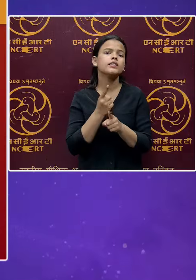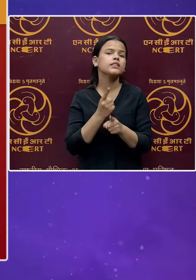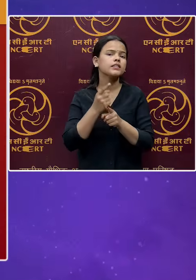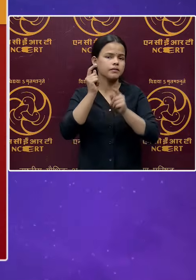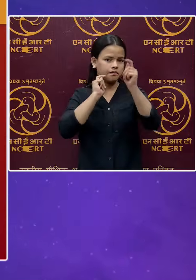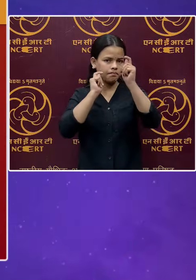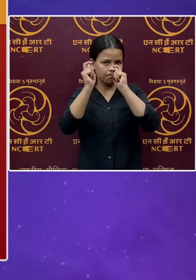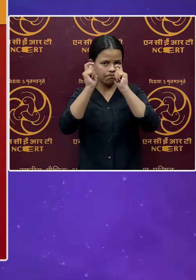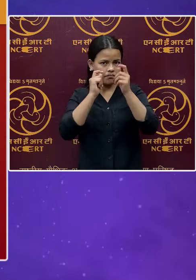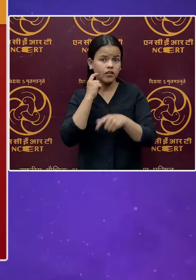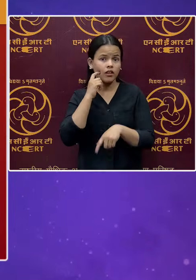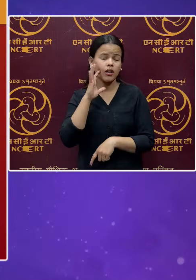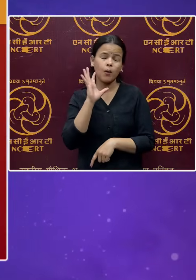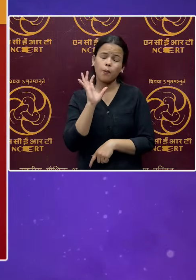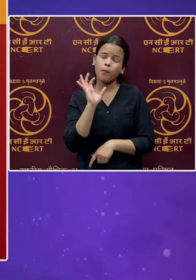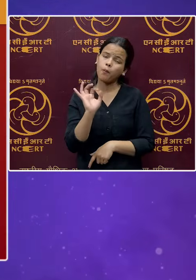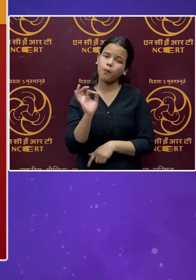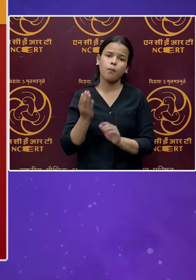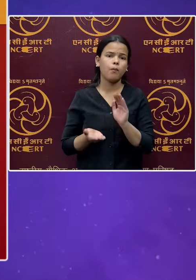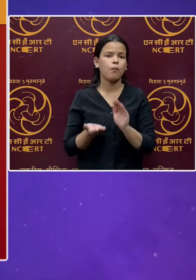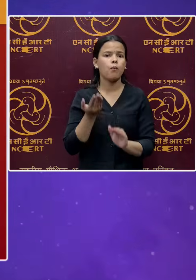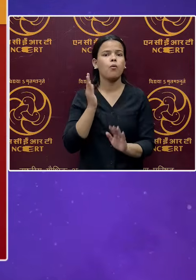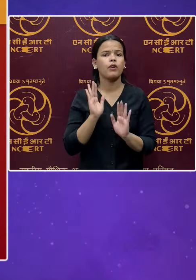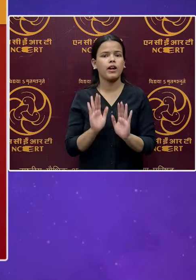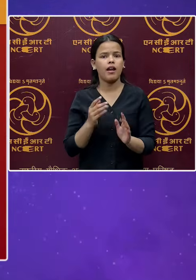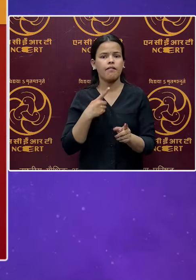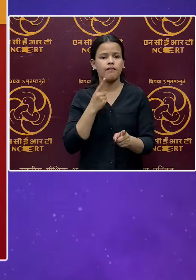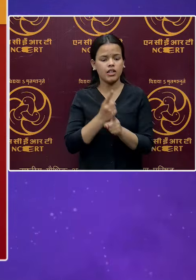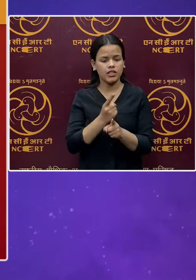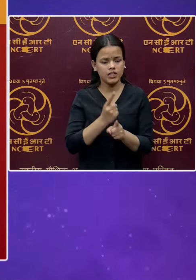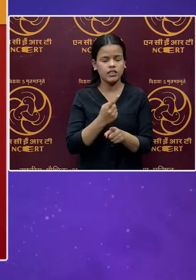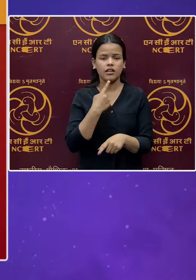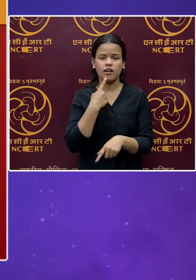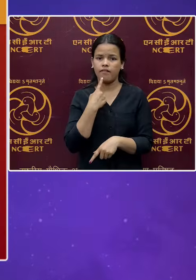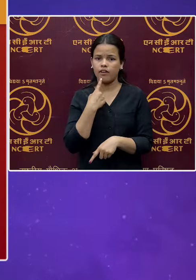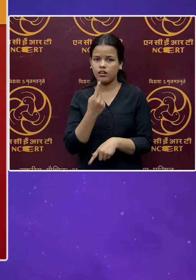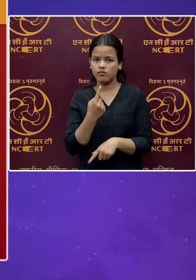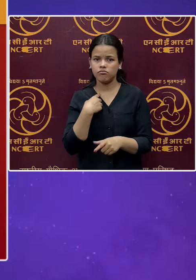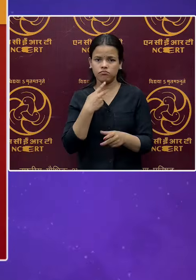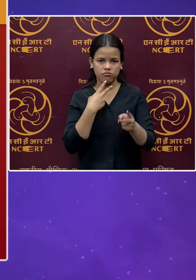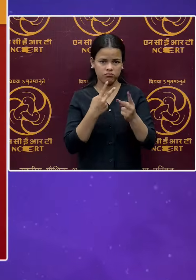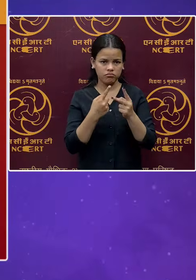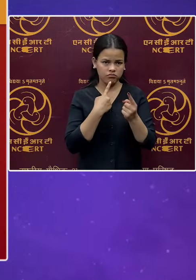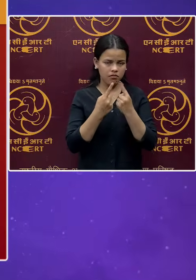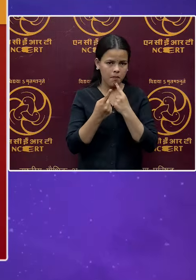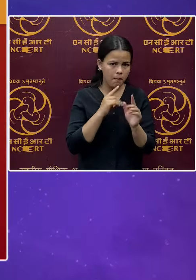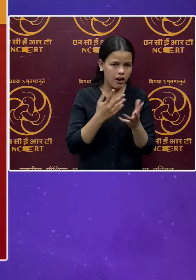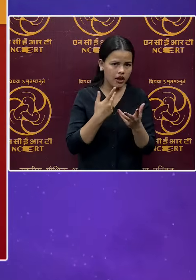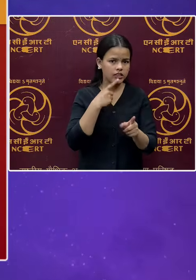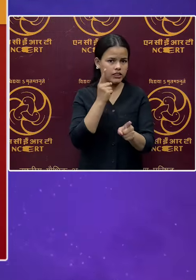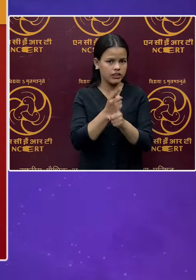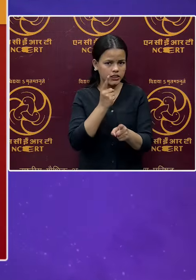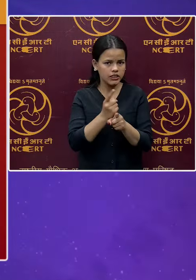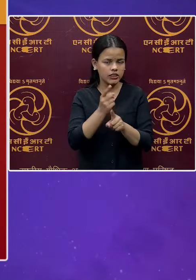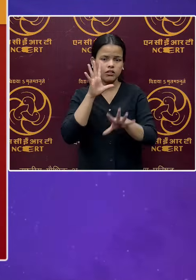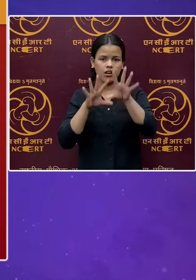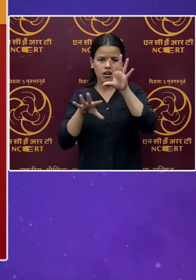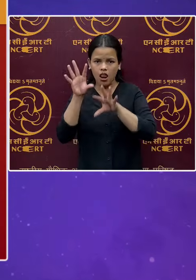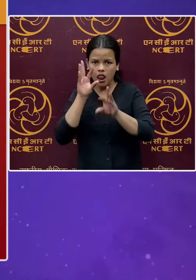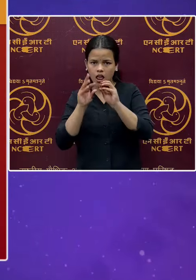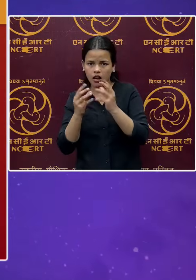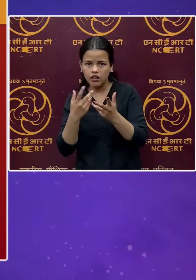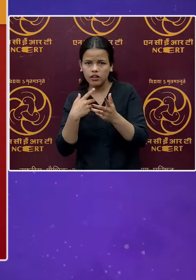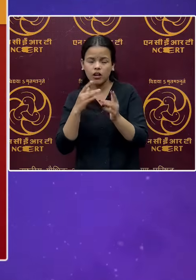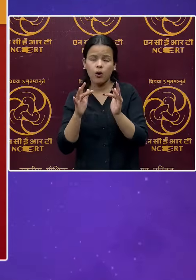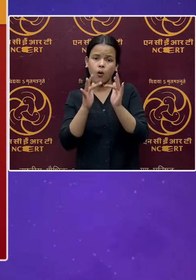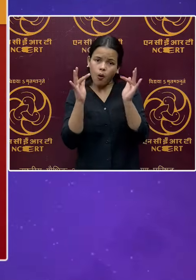is more important, or when we talk about teaching learning, so teacher and learner are key component of any online